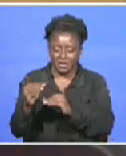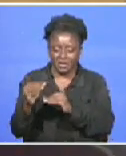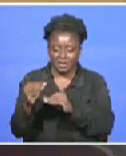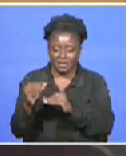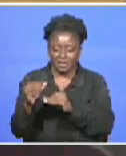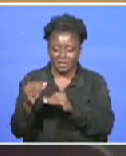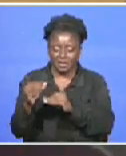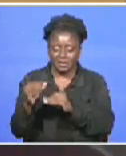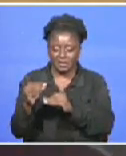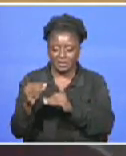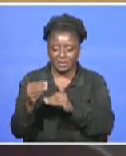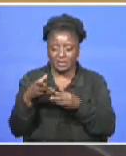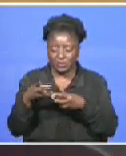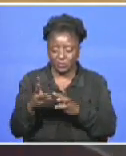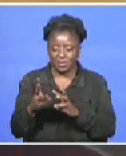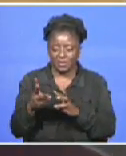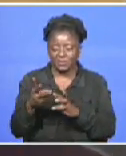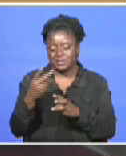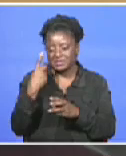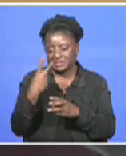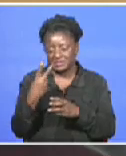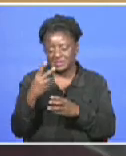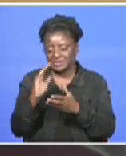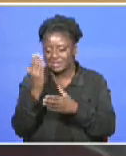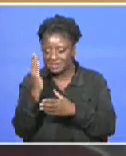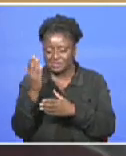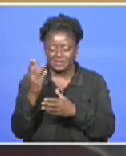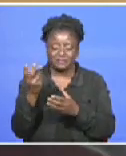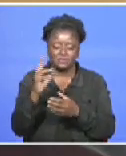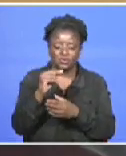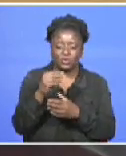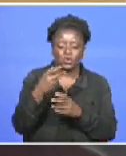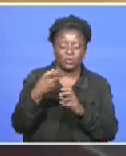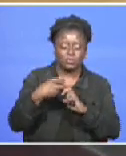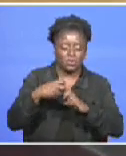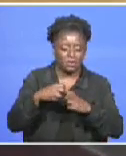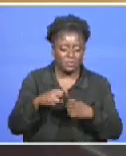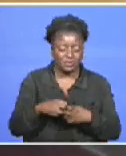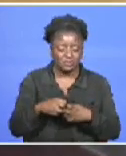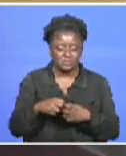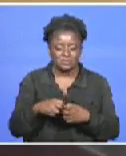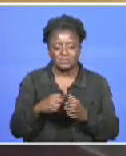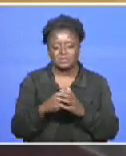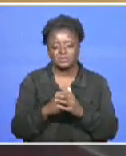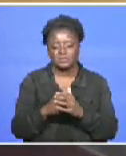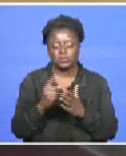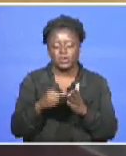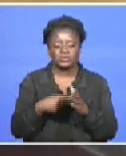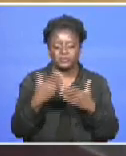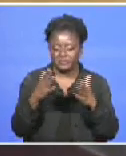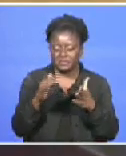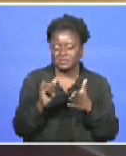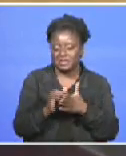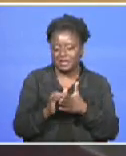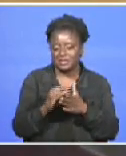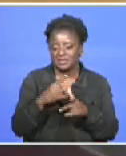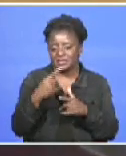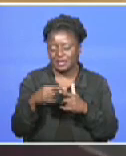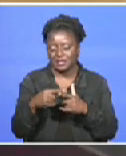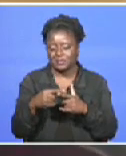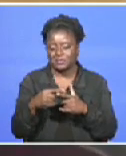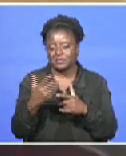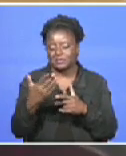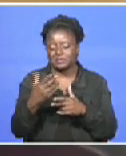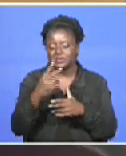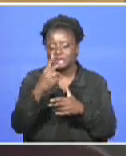it's seemed to be fault-proof. We haven't had any great difficulties with it. Once we've completed that, then we'll move on to the